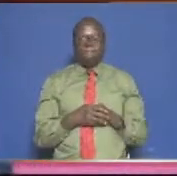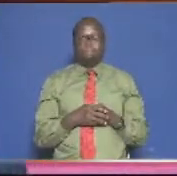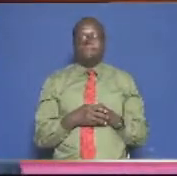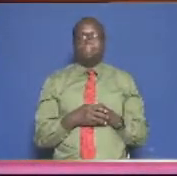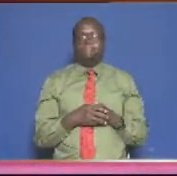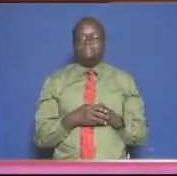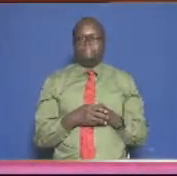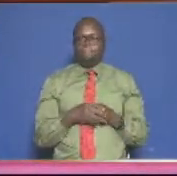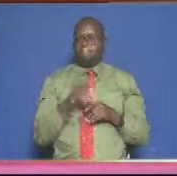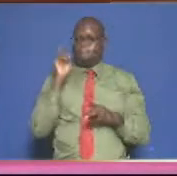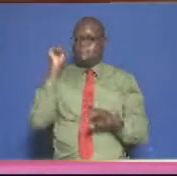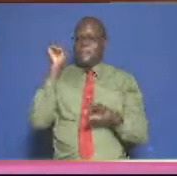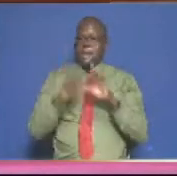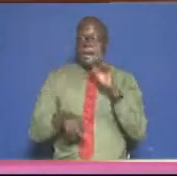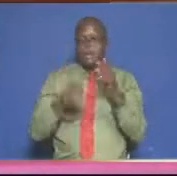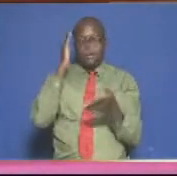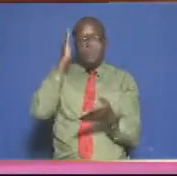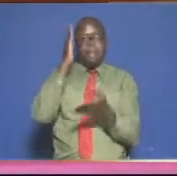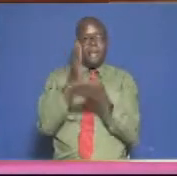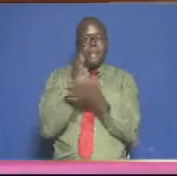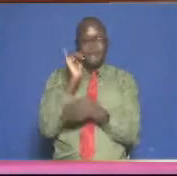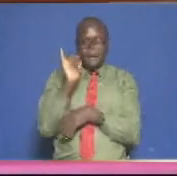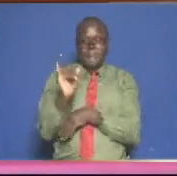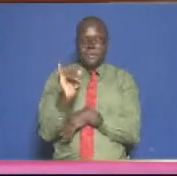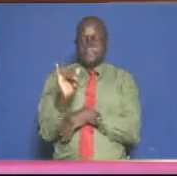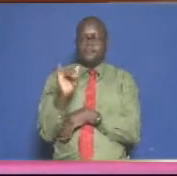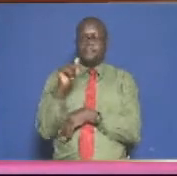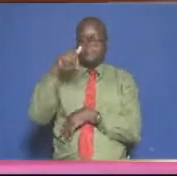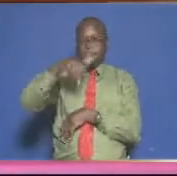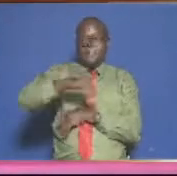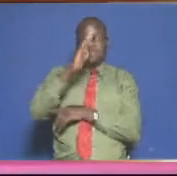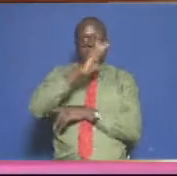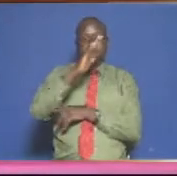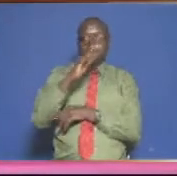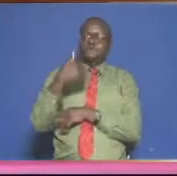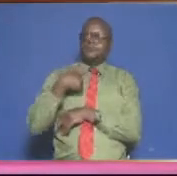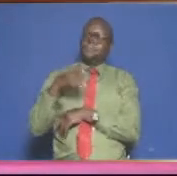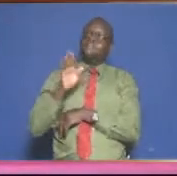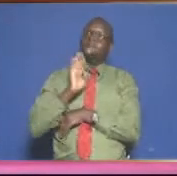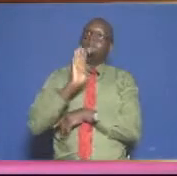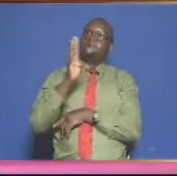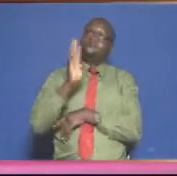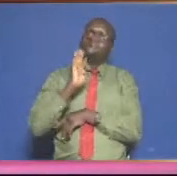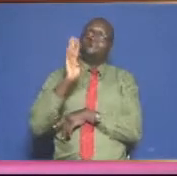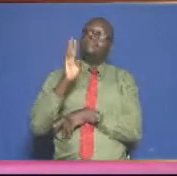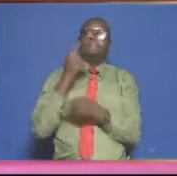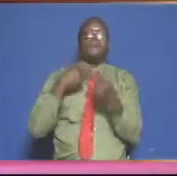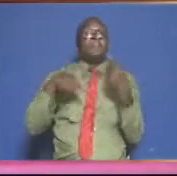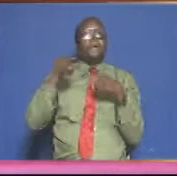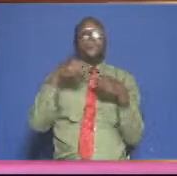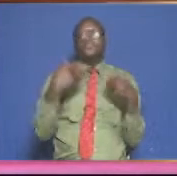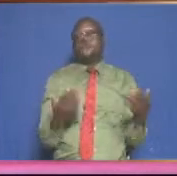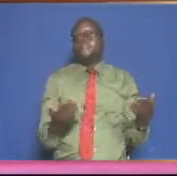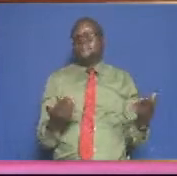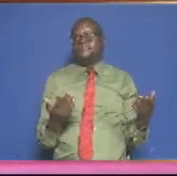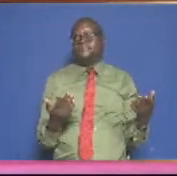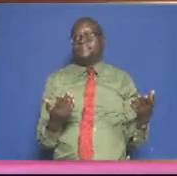I can't believe that I'm standing here this afternoon, evening, to talk